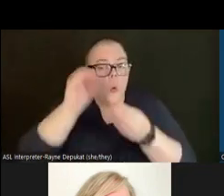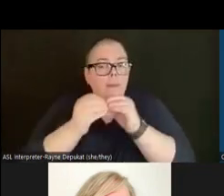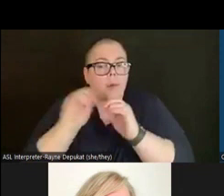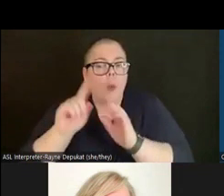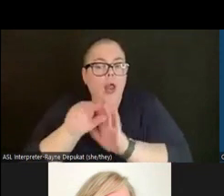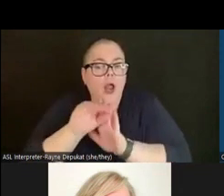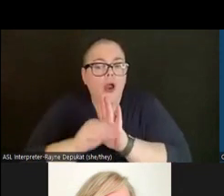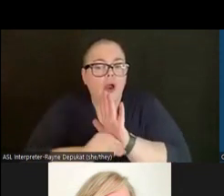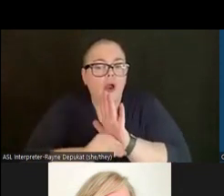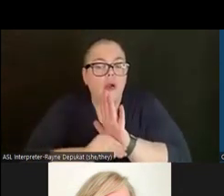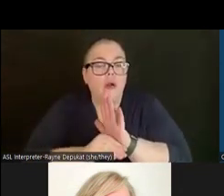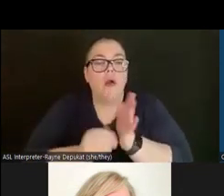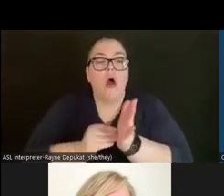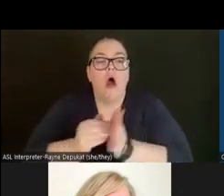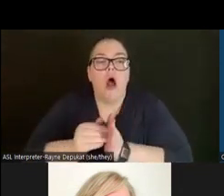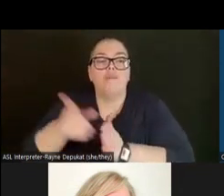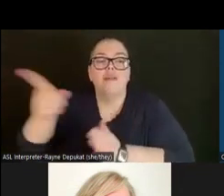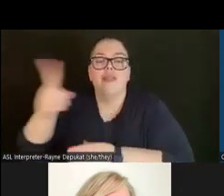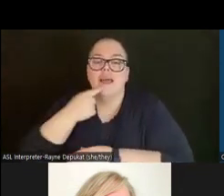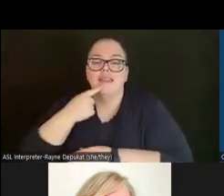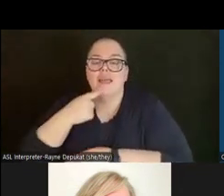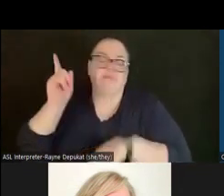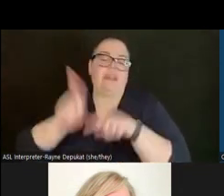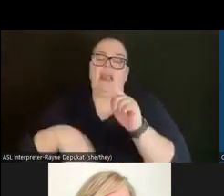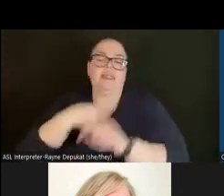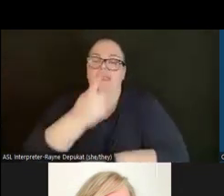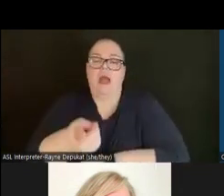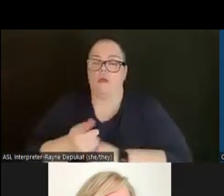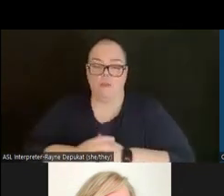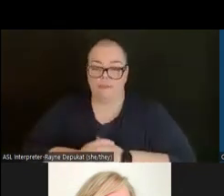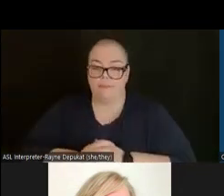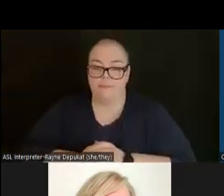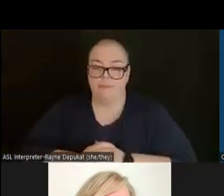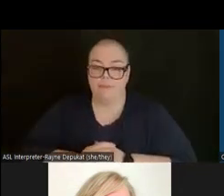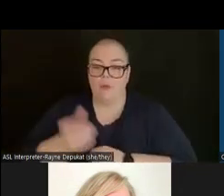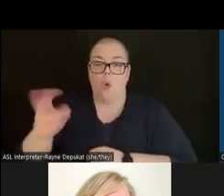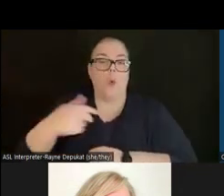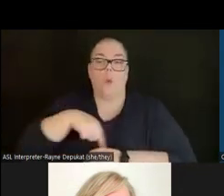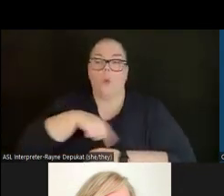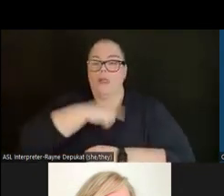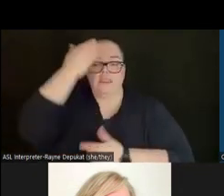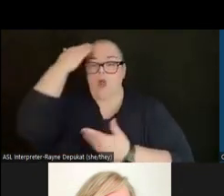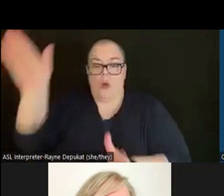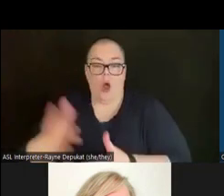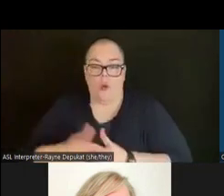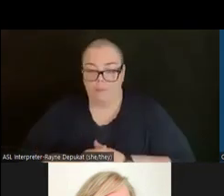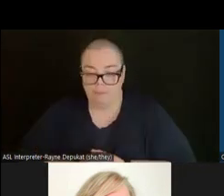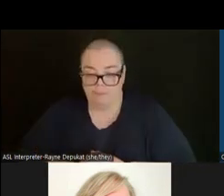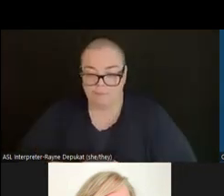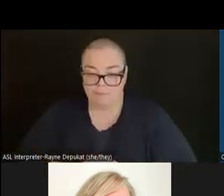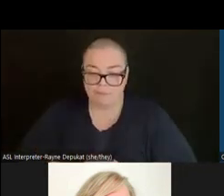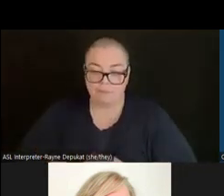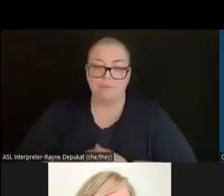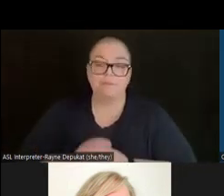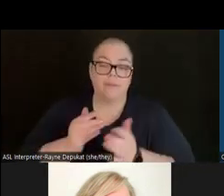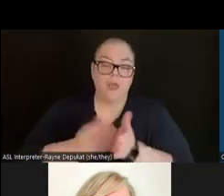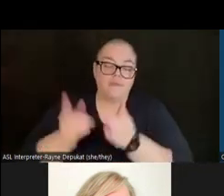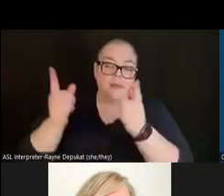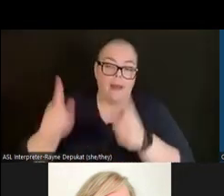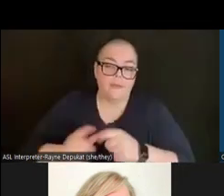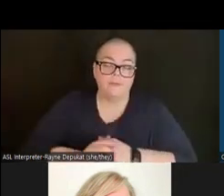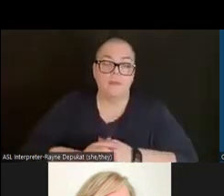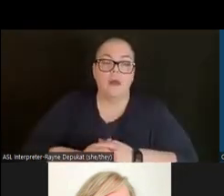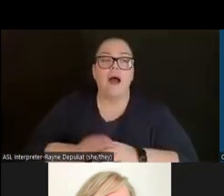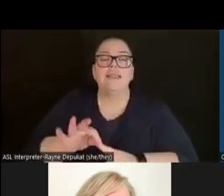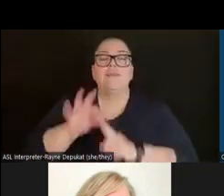line, frequently they will say, we can't tell you, or we don't know. Sometimes, especially with